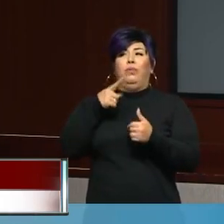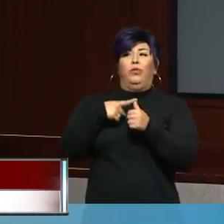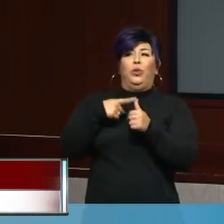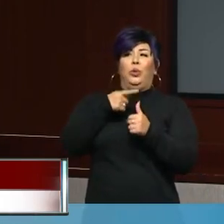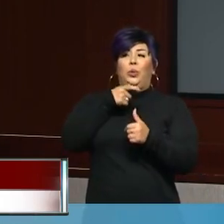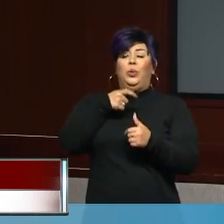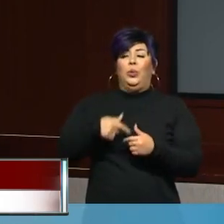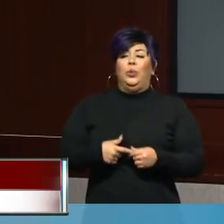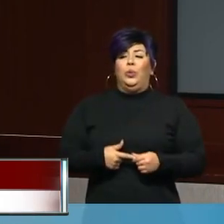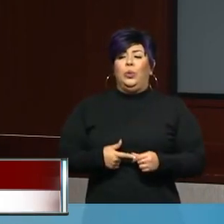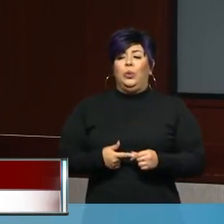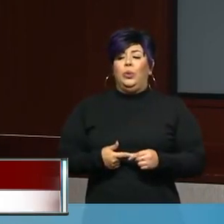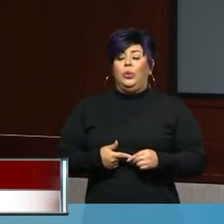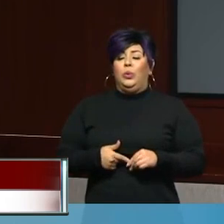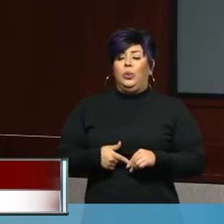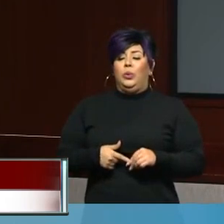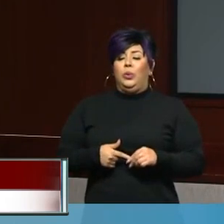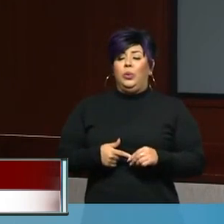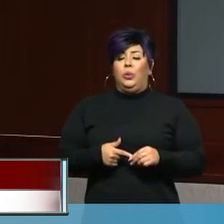that.